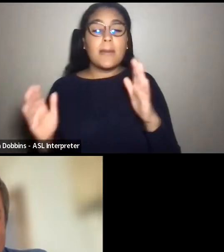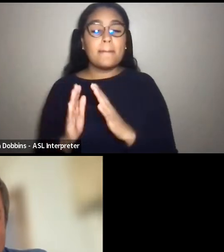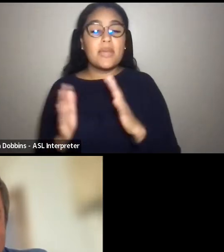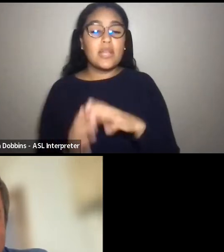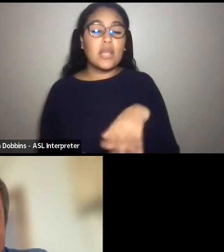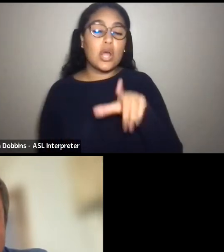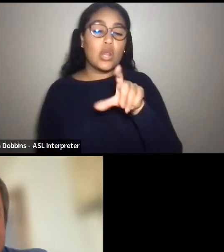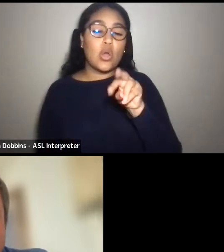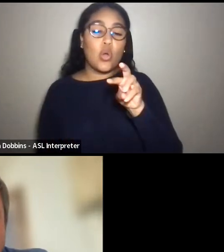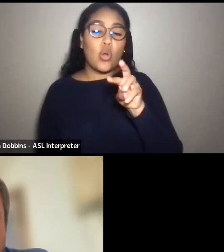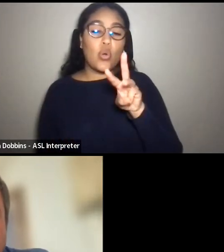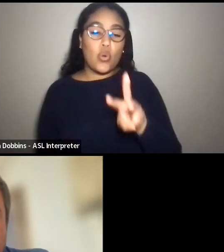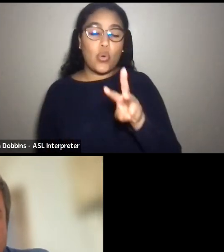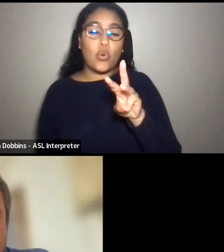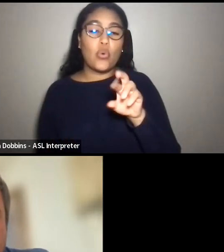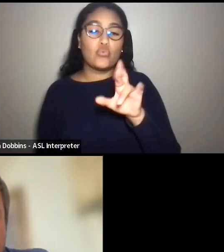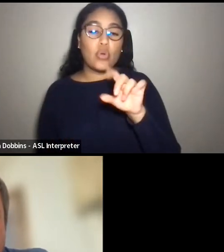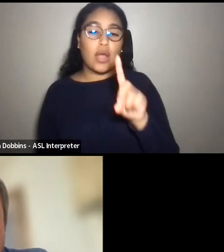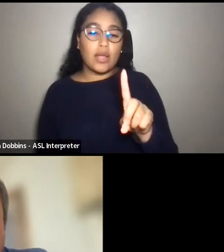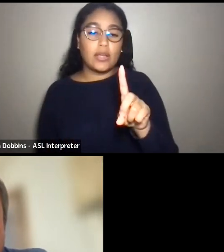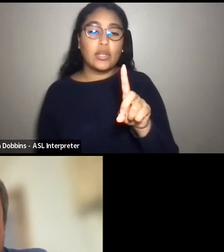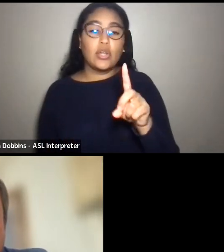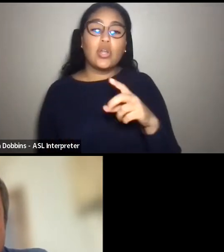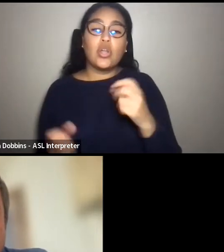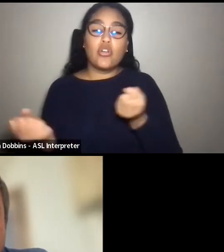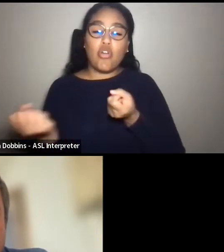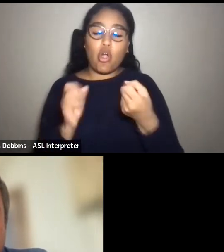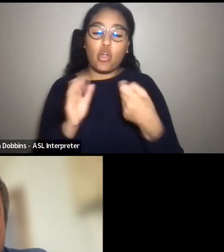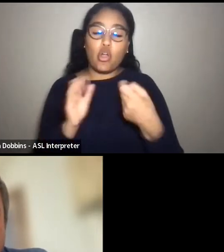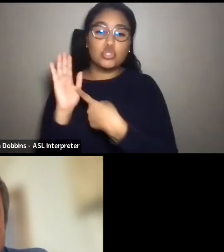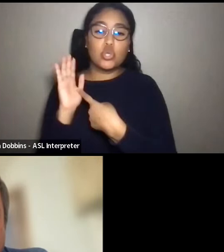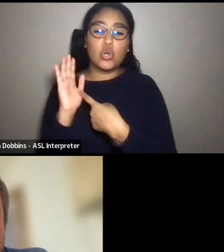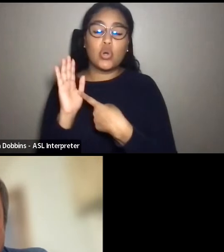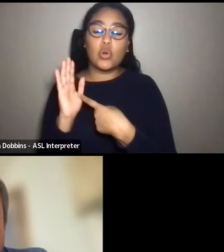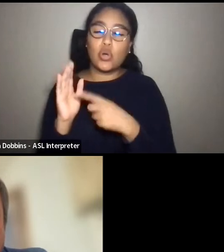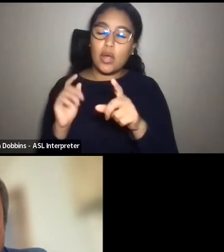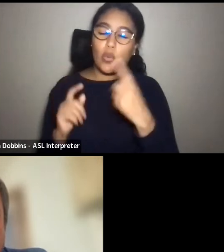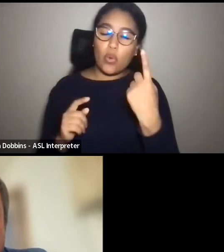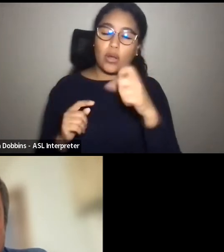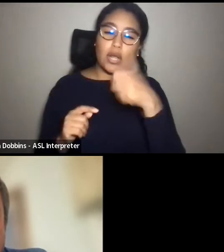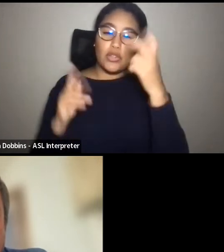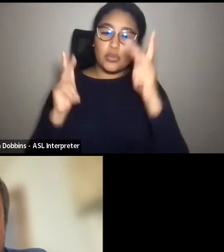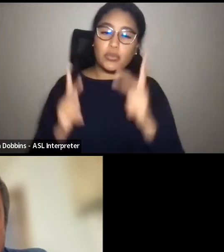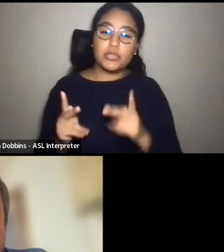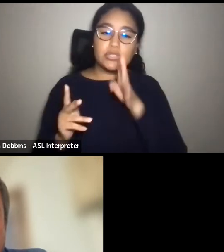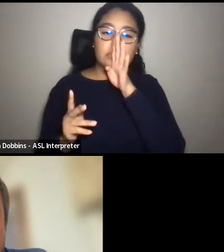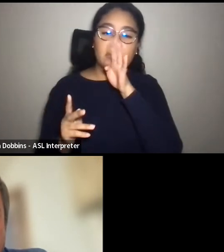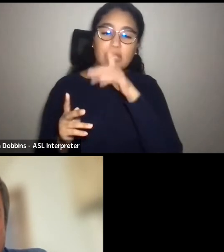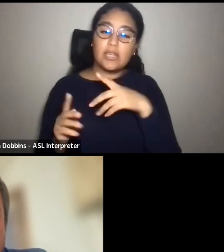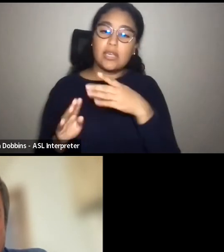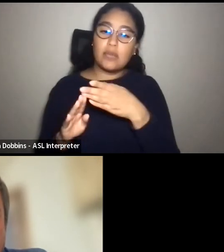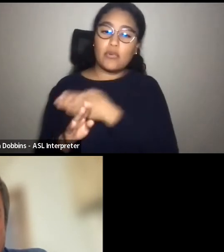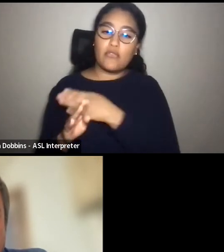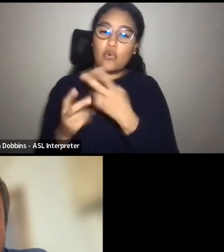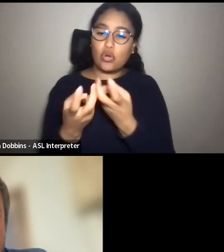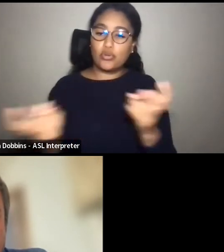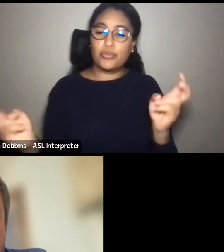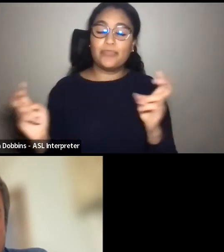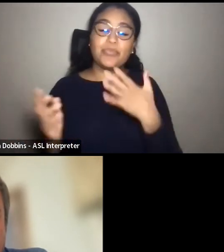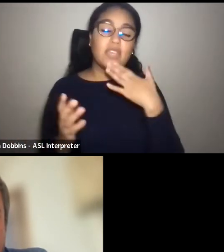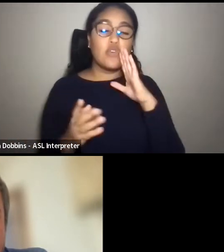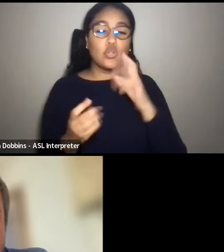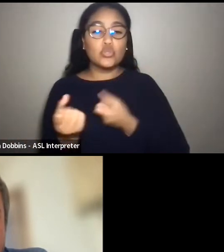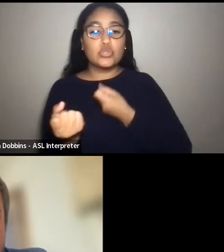professor from Skyline College who will be speaking before the student panel. And thank you very much for your